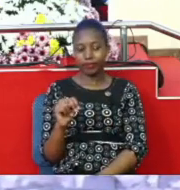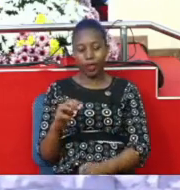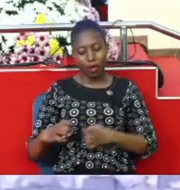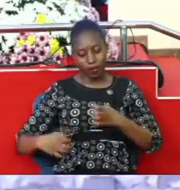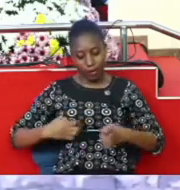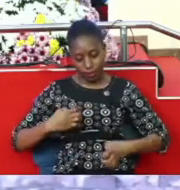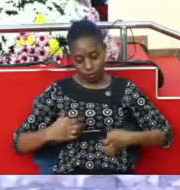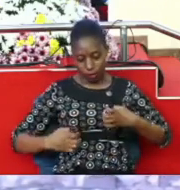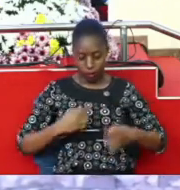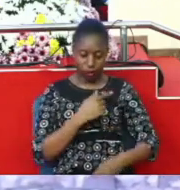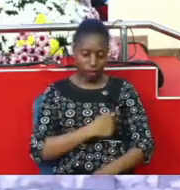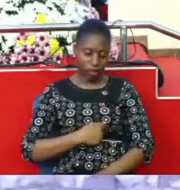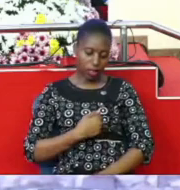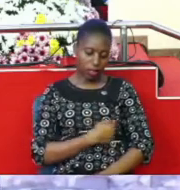guilt.